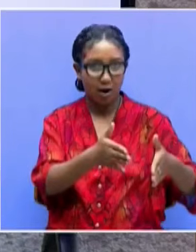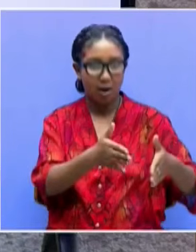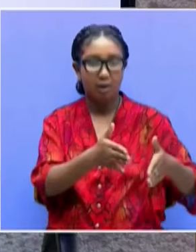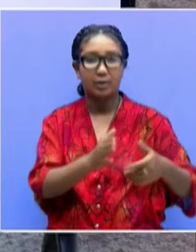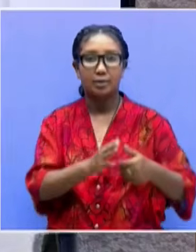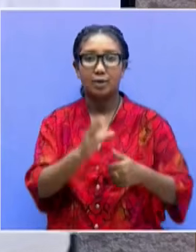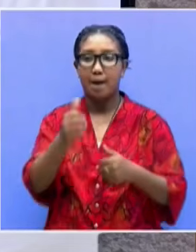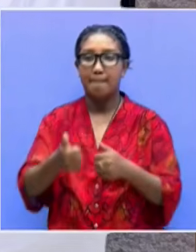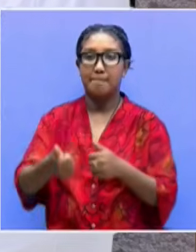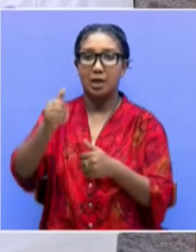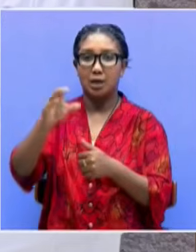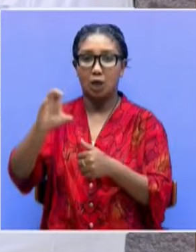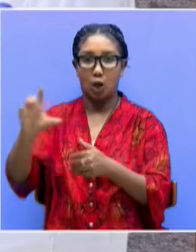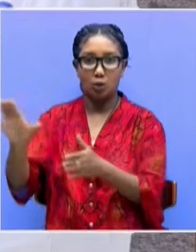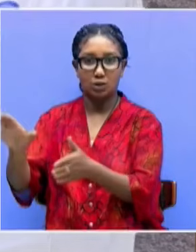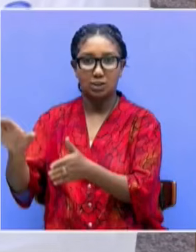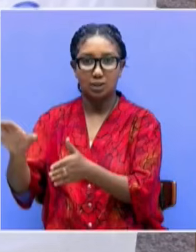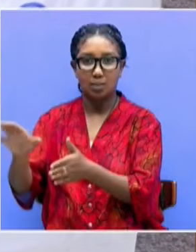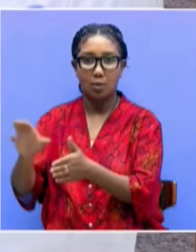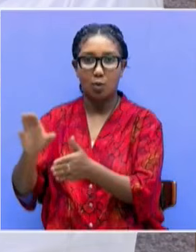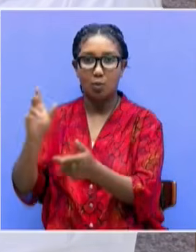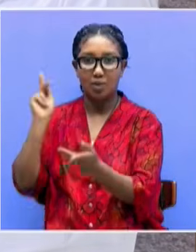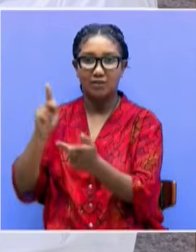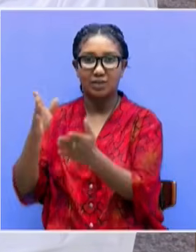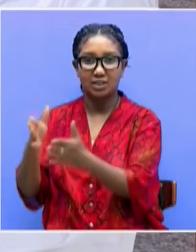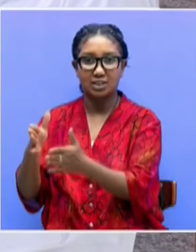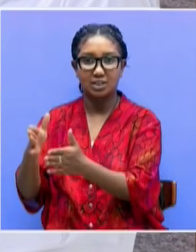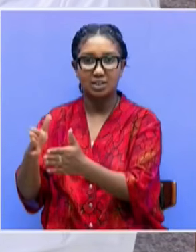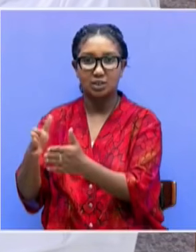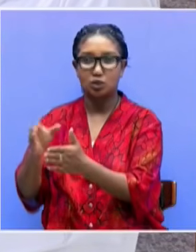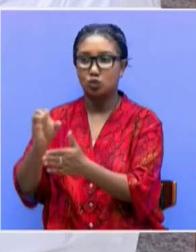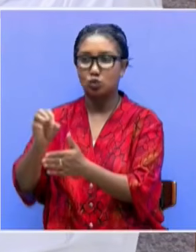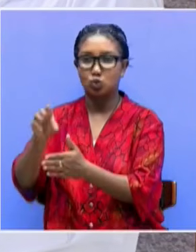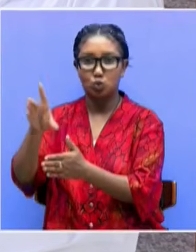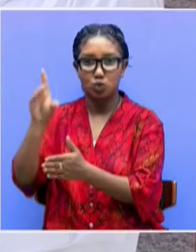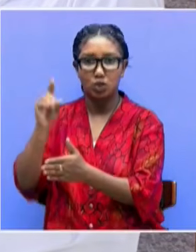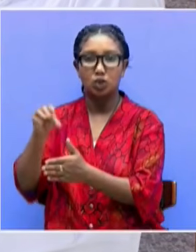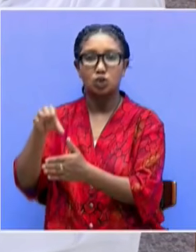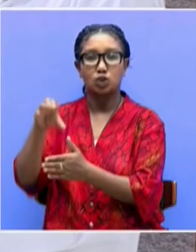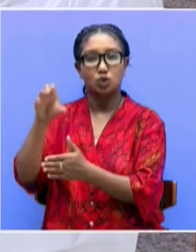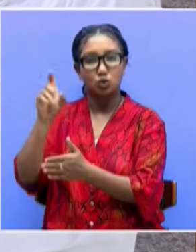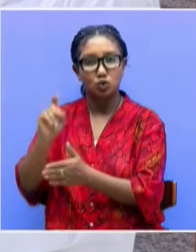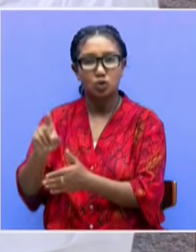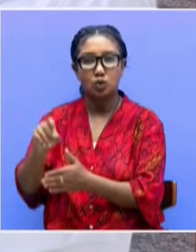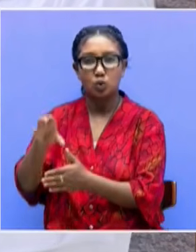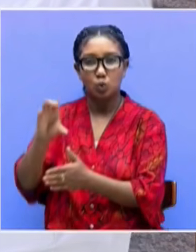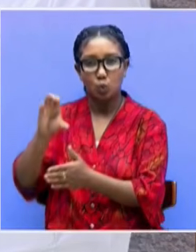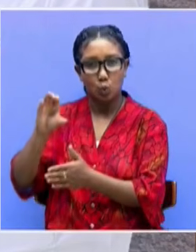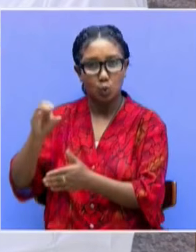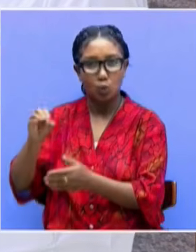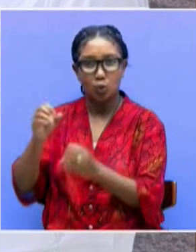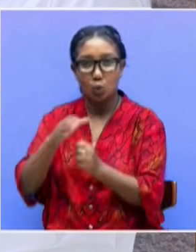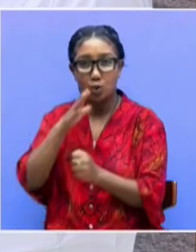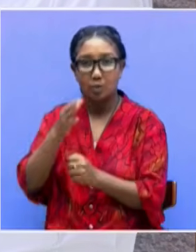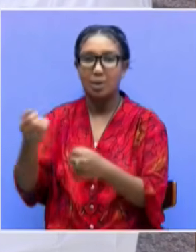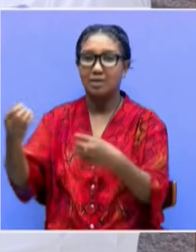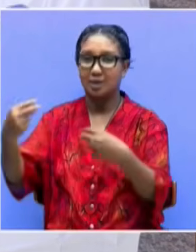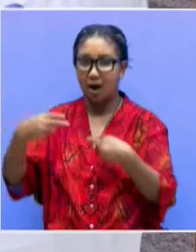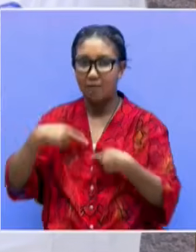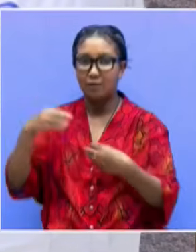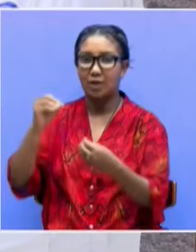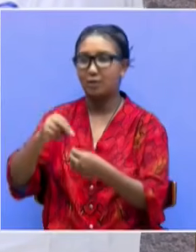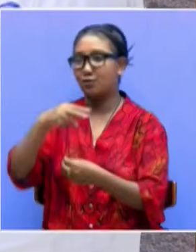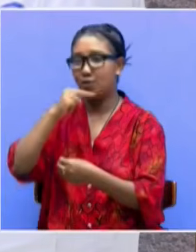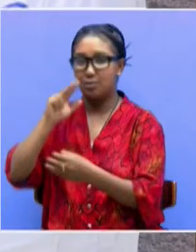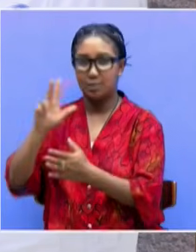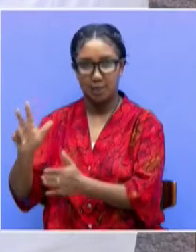right? And the perfect conditional, which is would, should, could, plus have plus